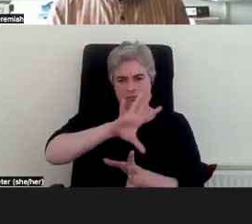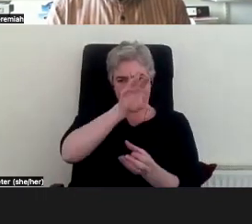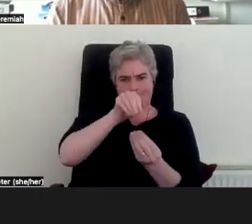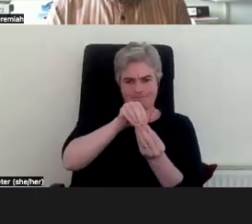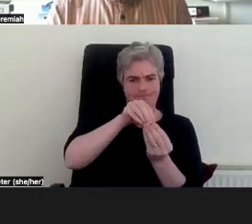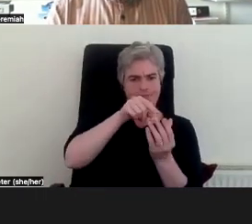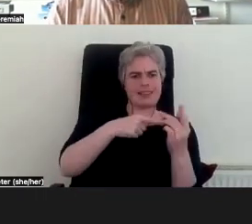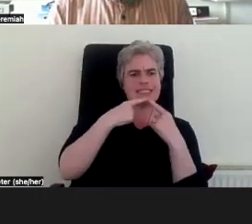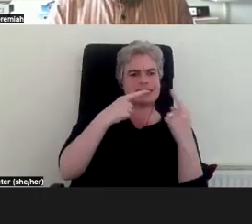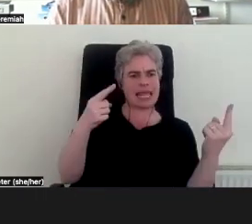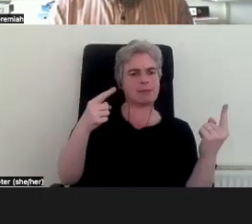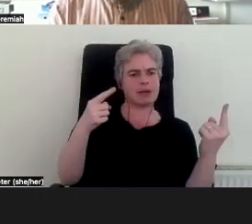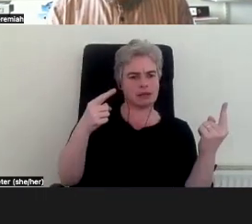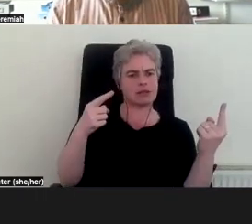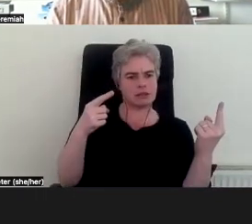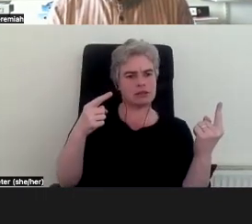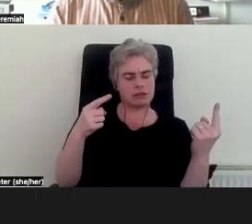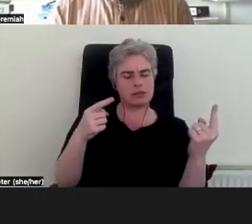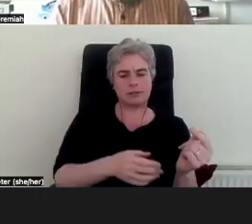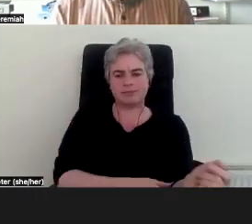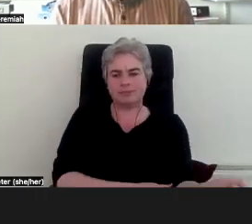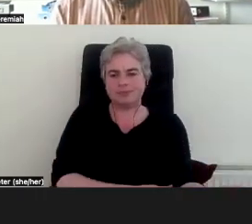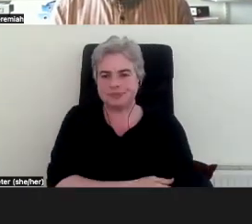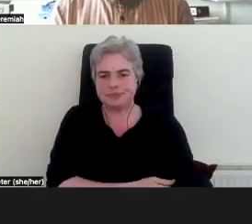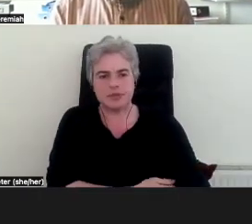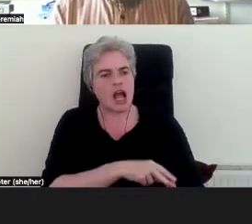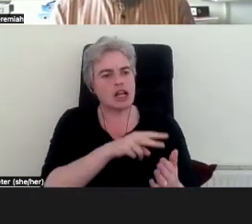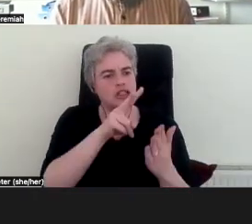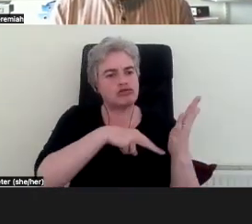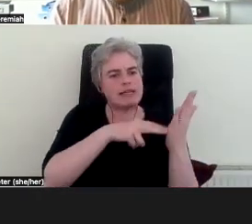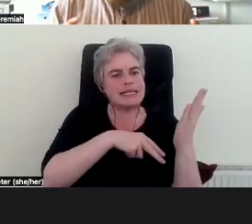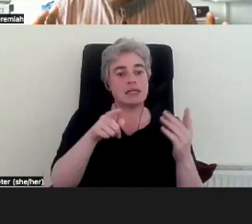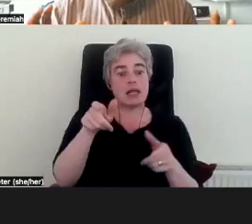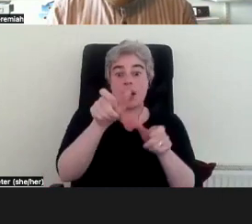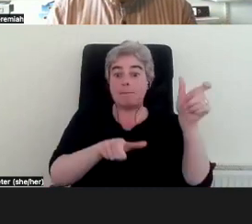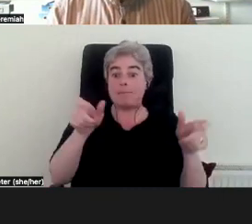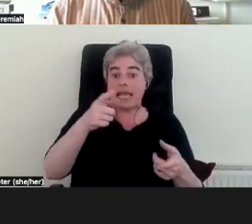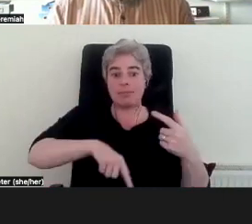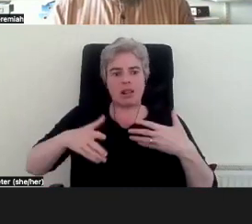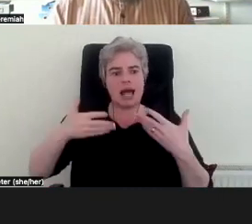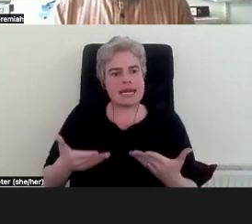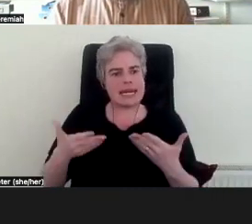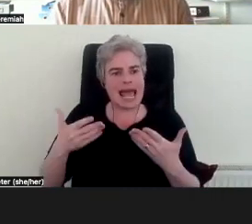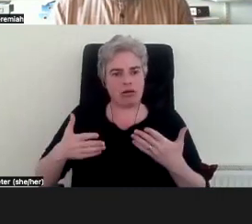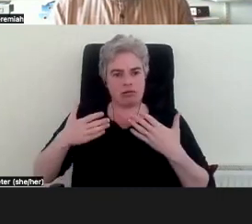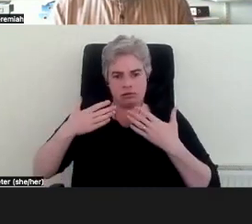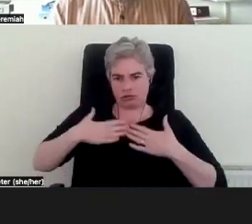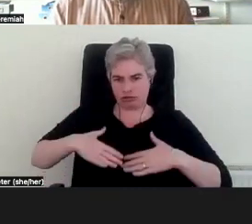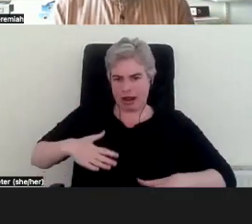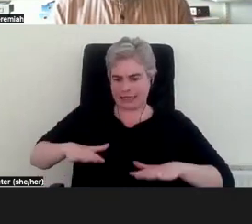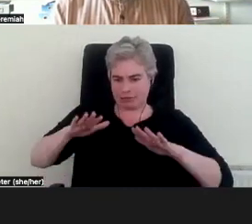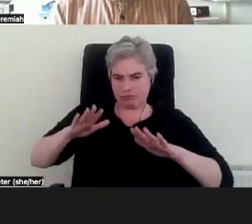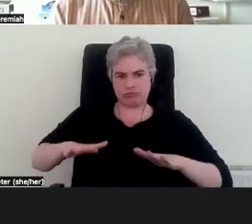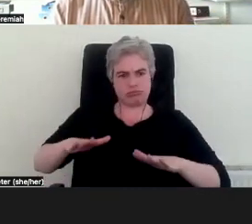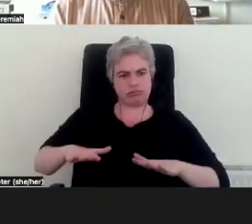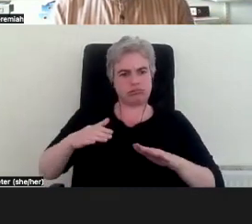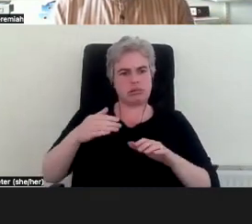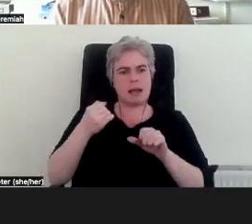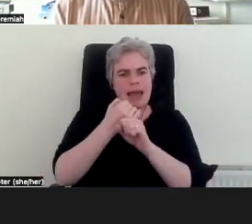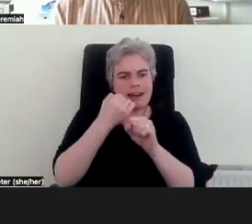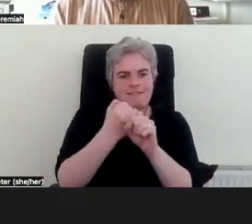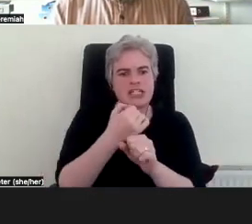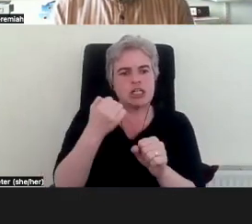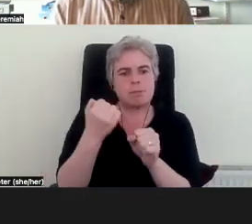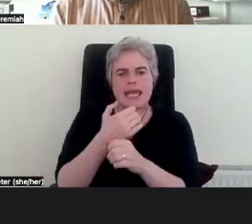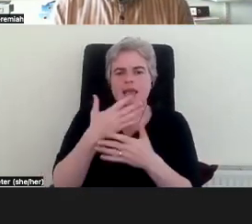statement. Let me just read. It says, "The people are now dressed in British manufactures and make